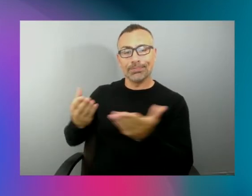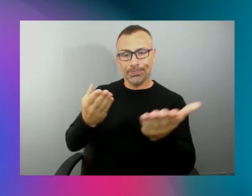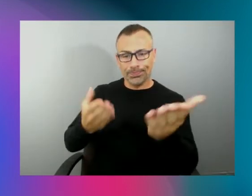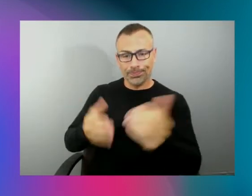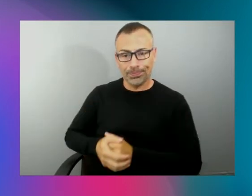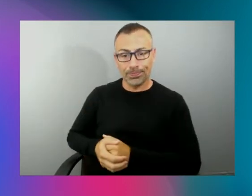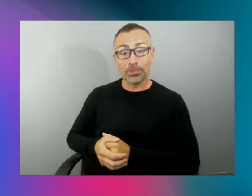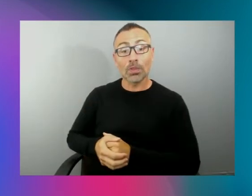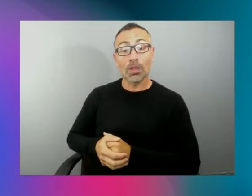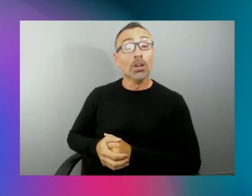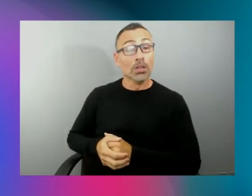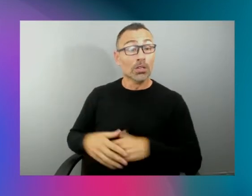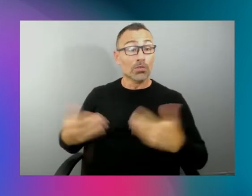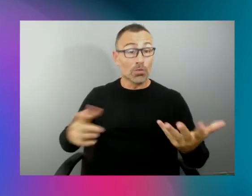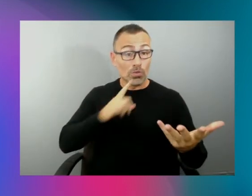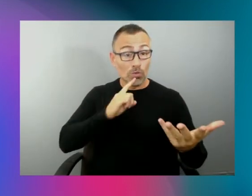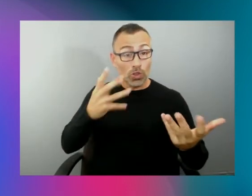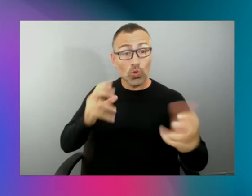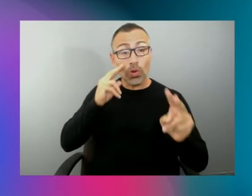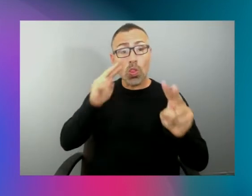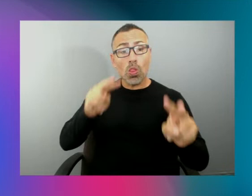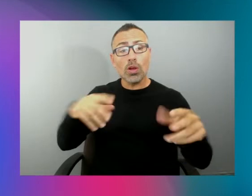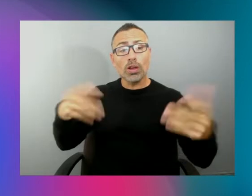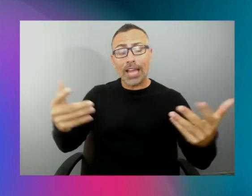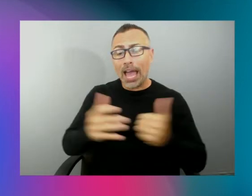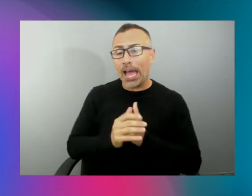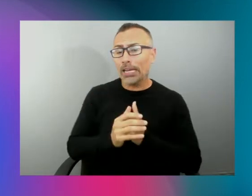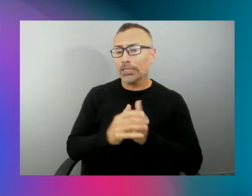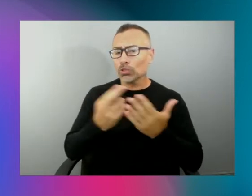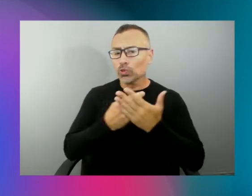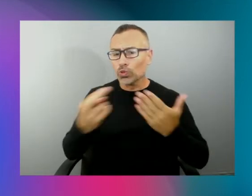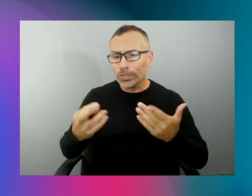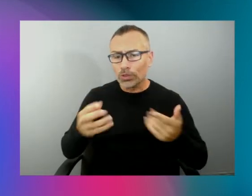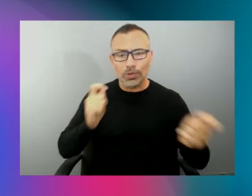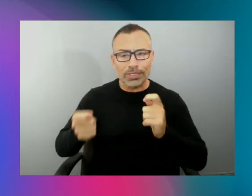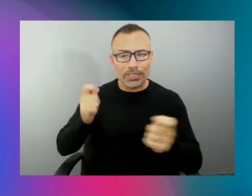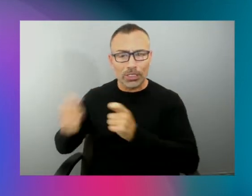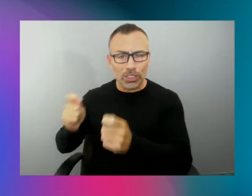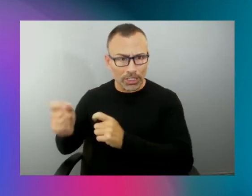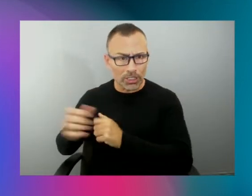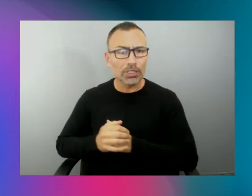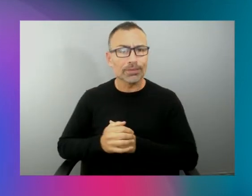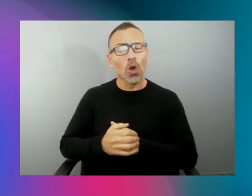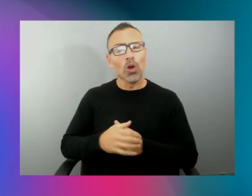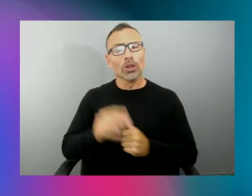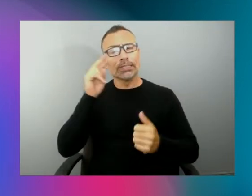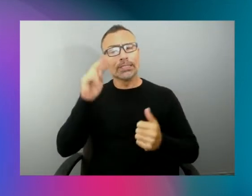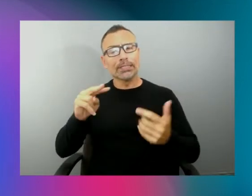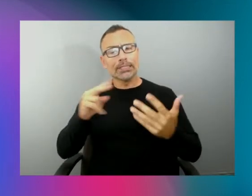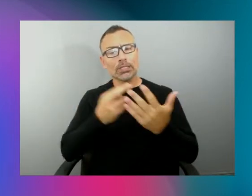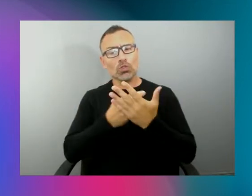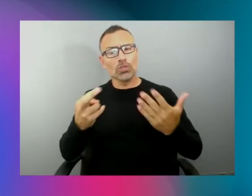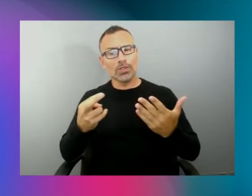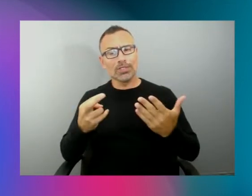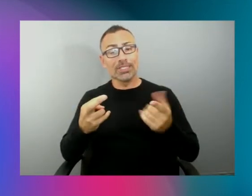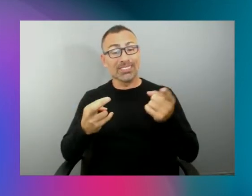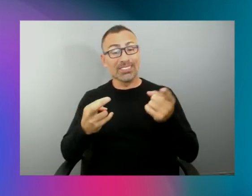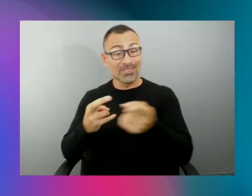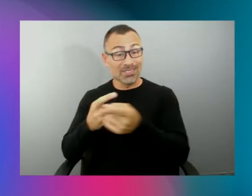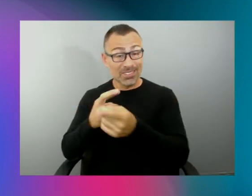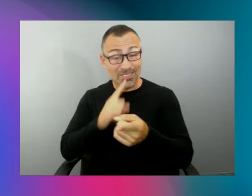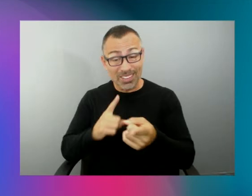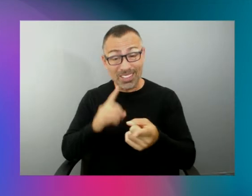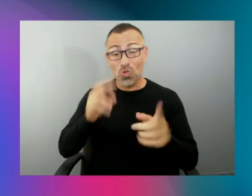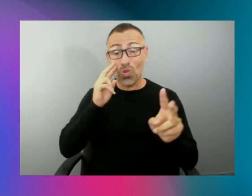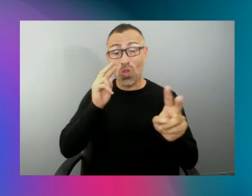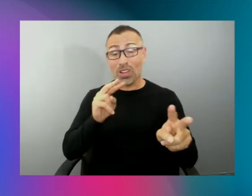to really look at the resources changes, all of your resources. That is where AWS config, you can go and look at it,